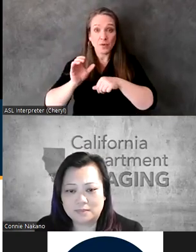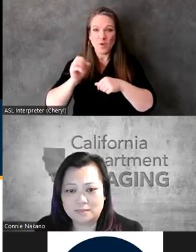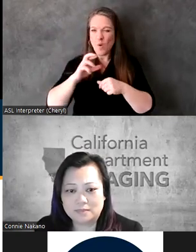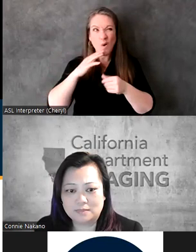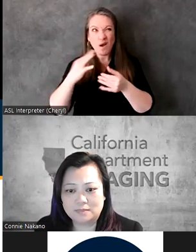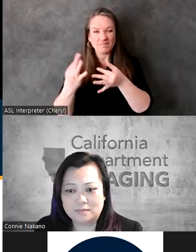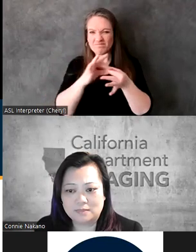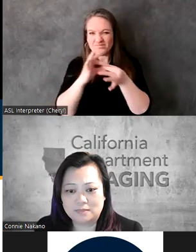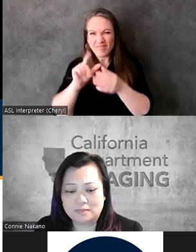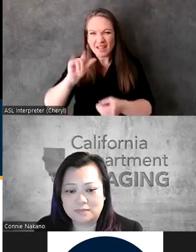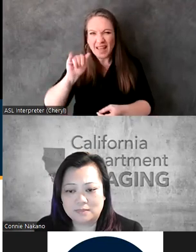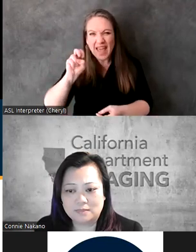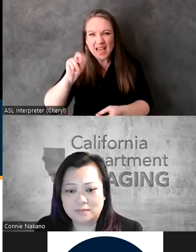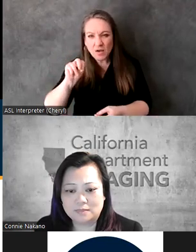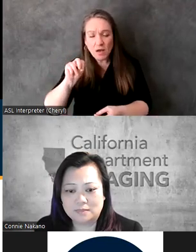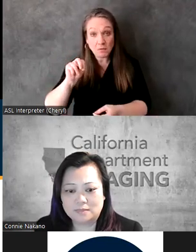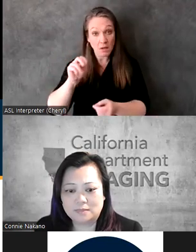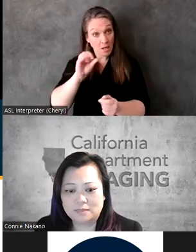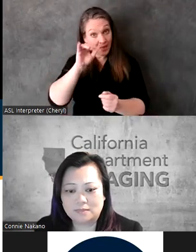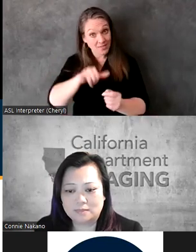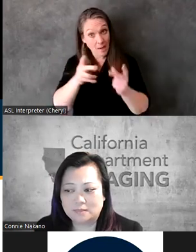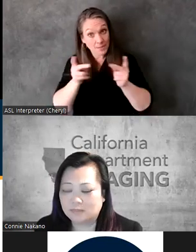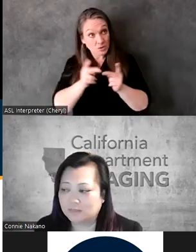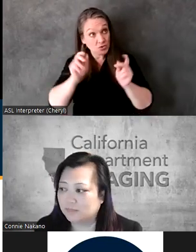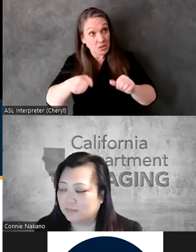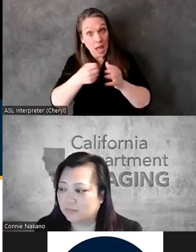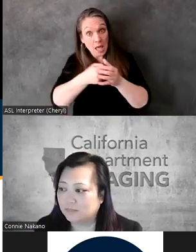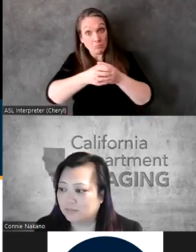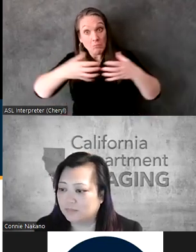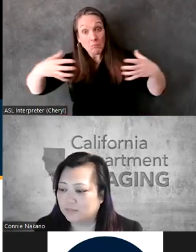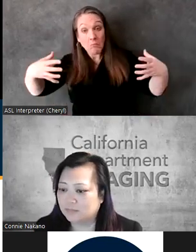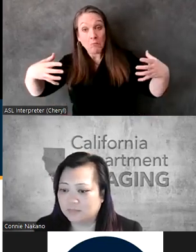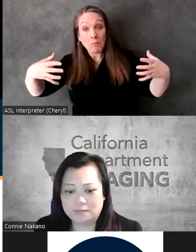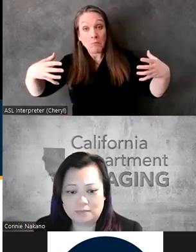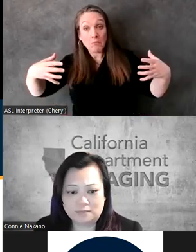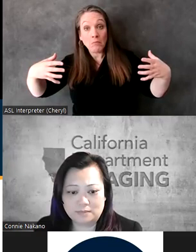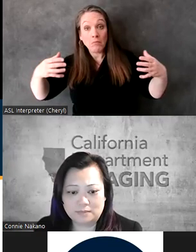could expand for creating some more of